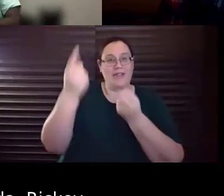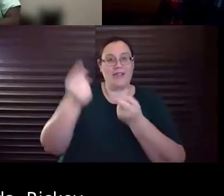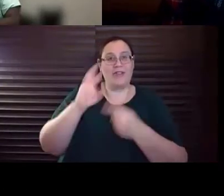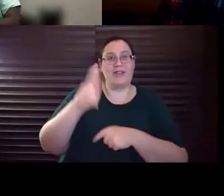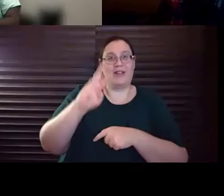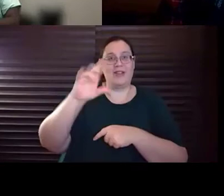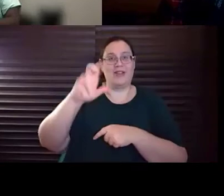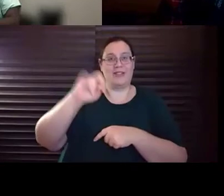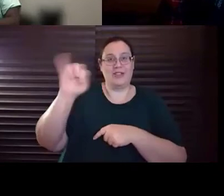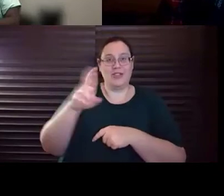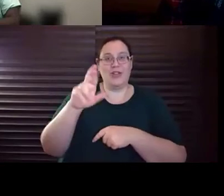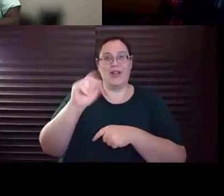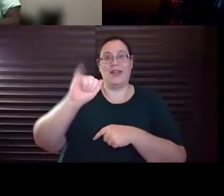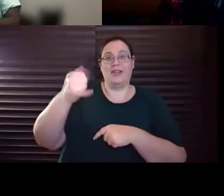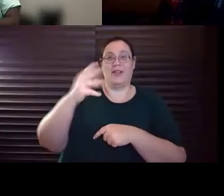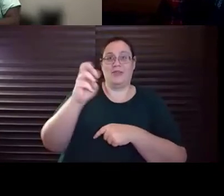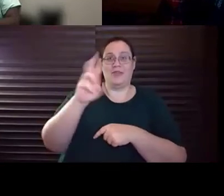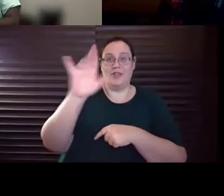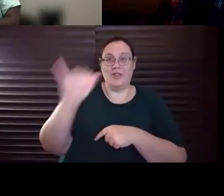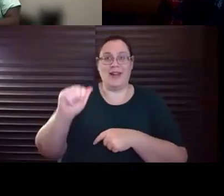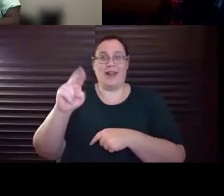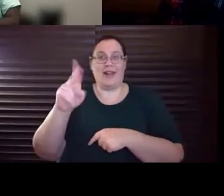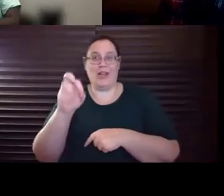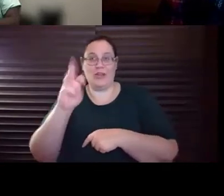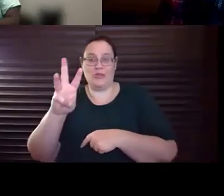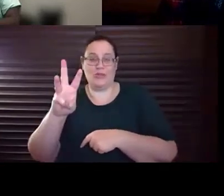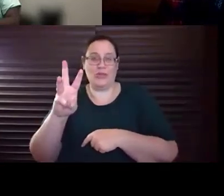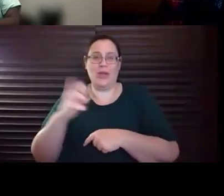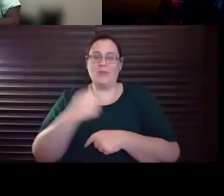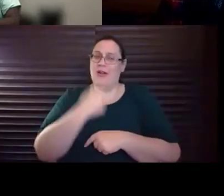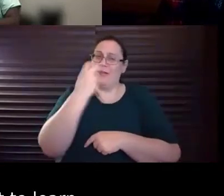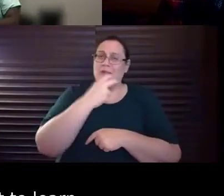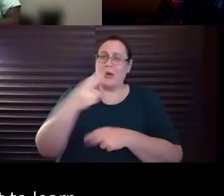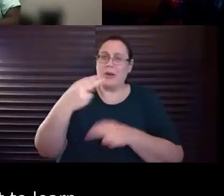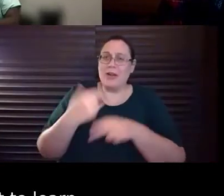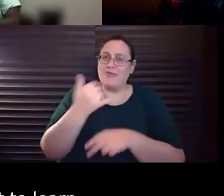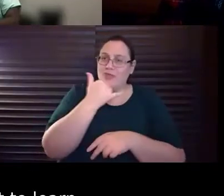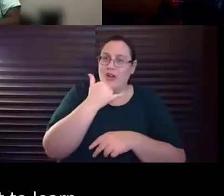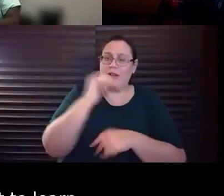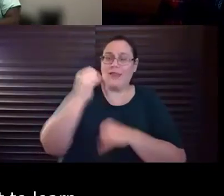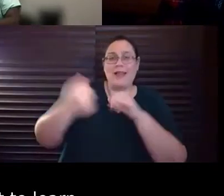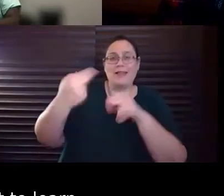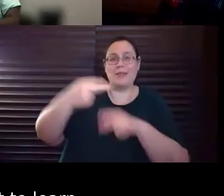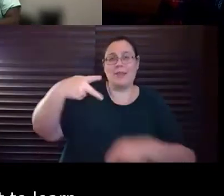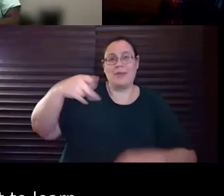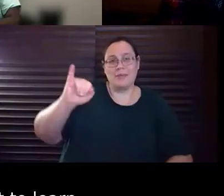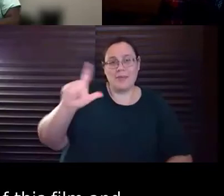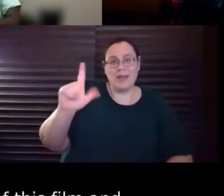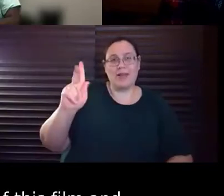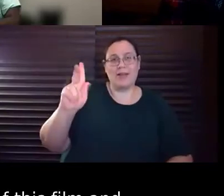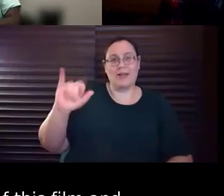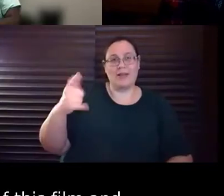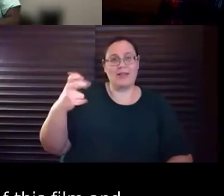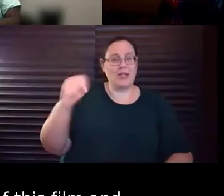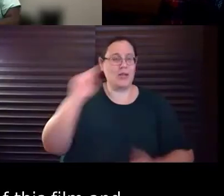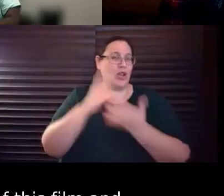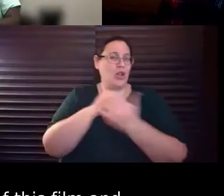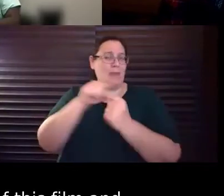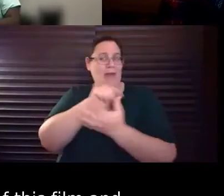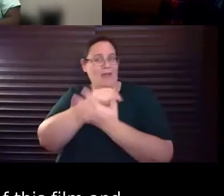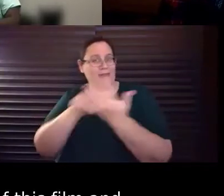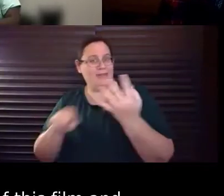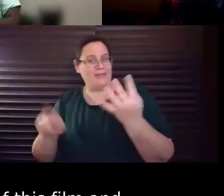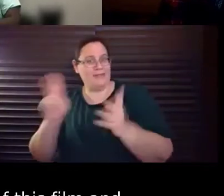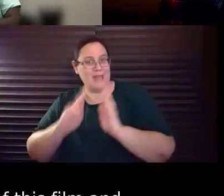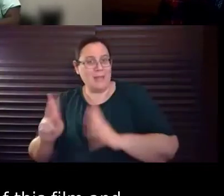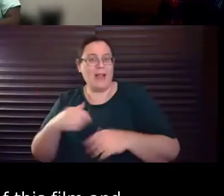AJ Murray, and Andrew Pilkington. Sorry, I said your name wrong. Pilkington. Now you'll get to learn more about them and the making of this film and